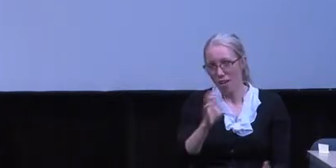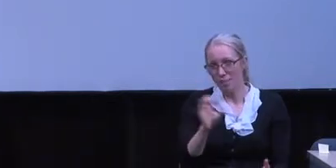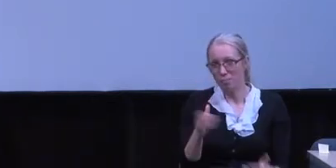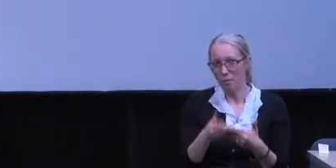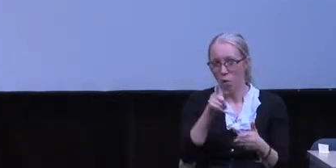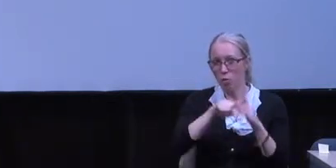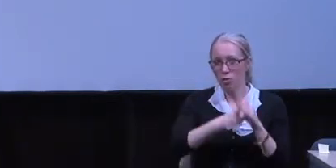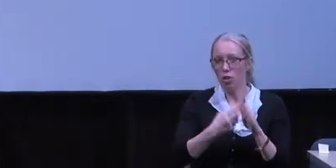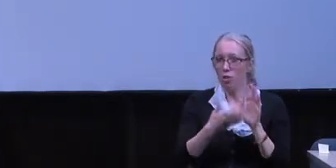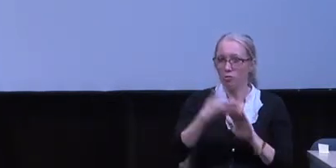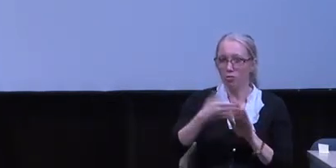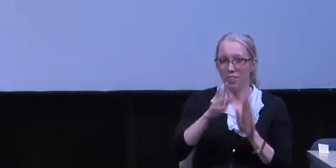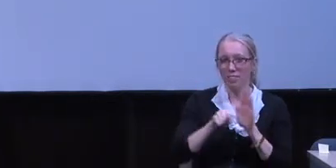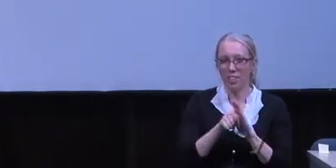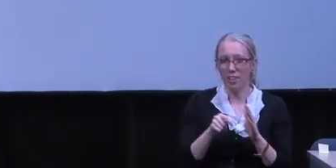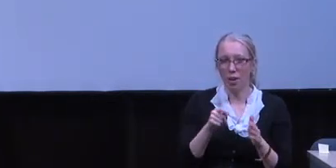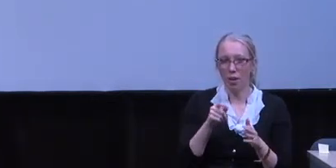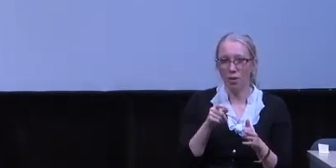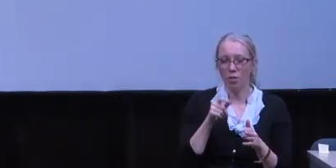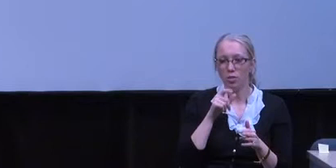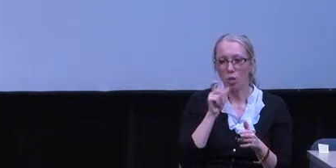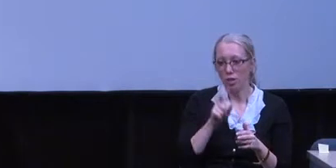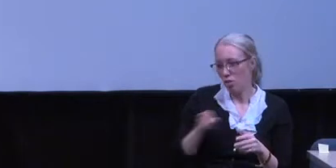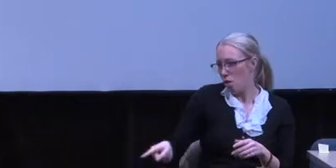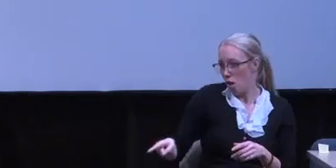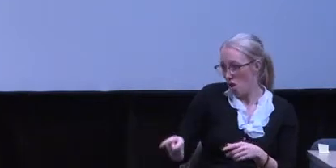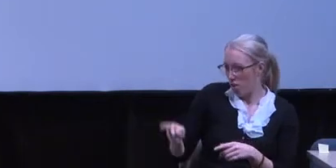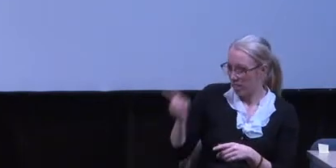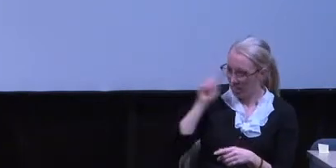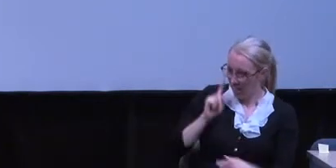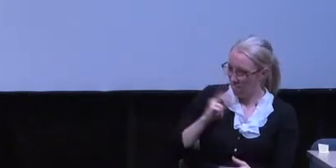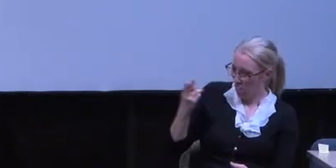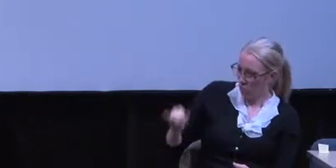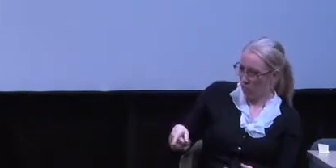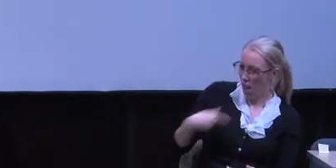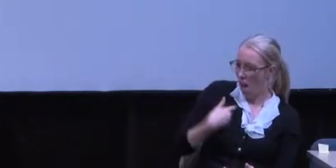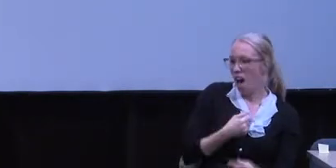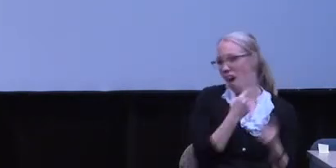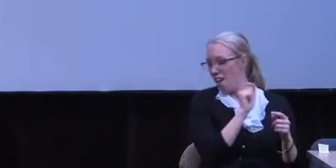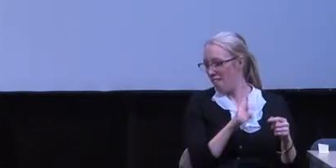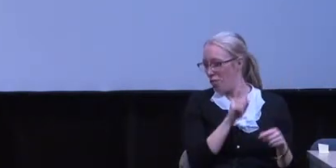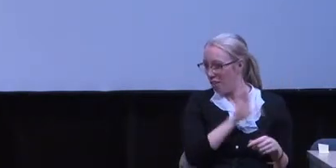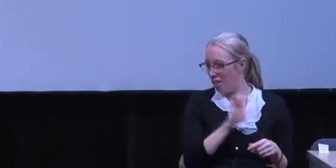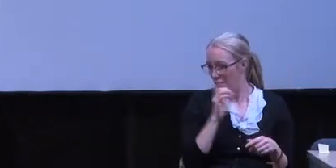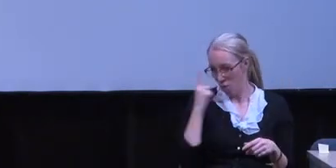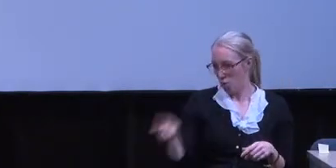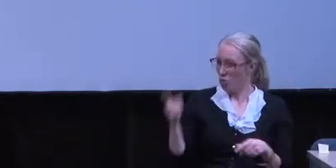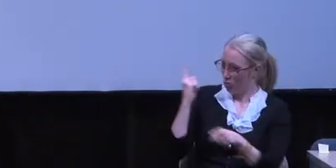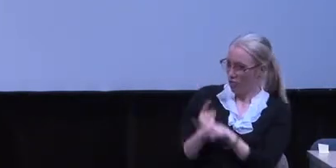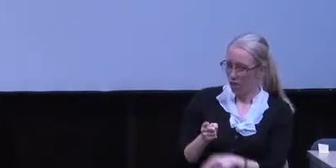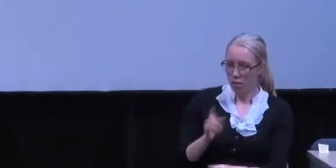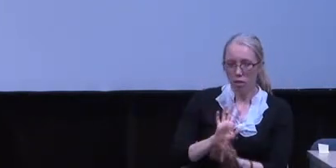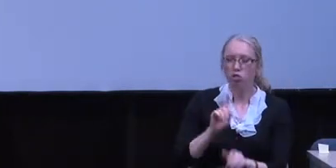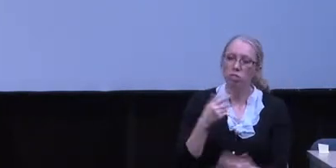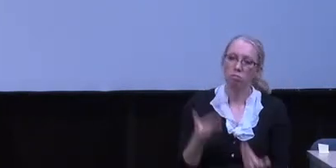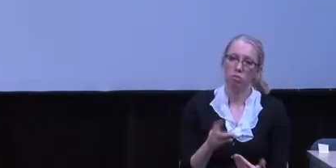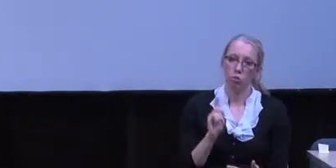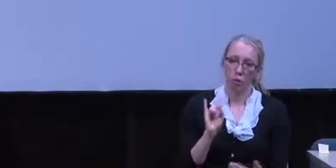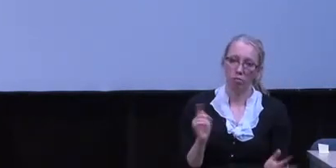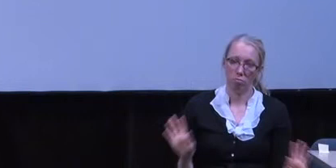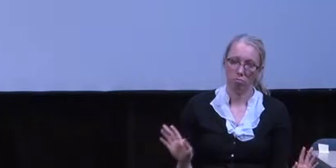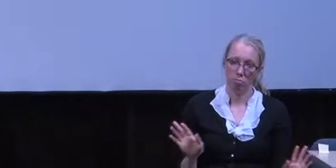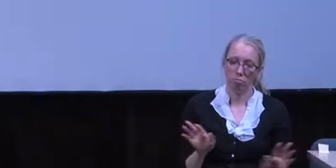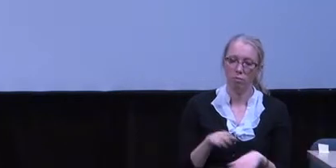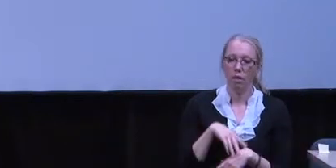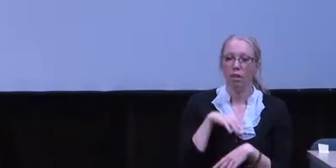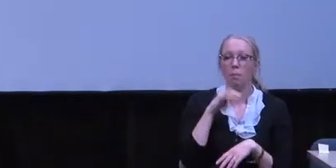don't need to segregate out that individual with the hearing impairment. But those are the couple of options that we have. But if you can provide that